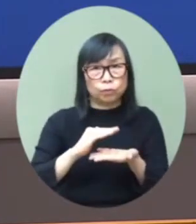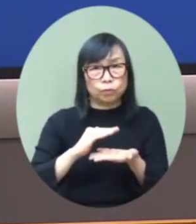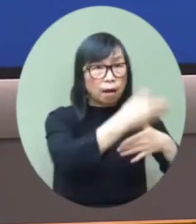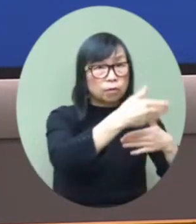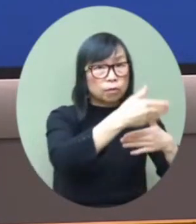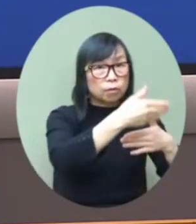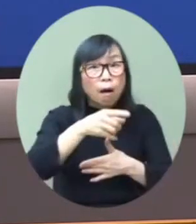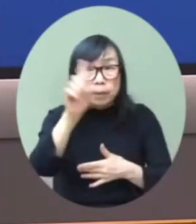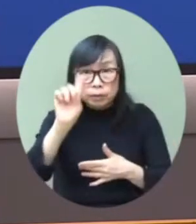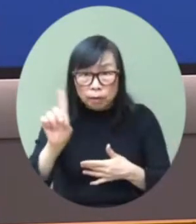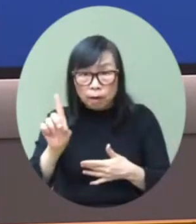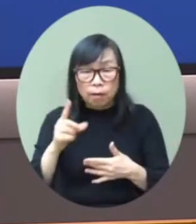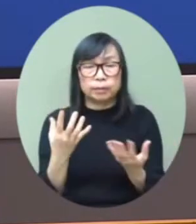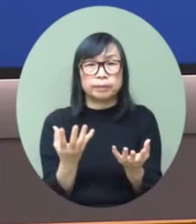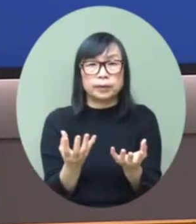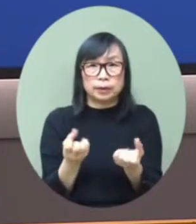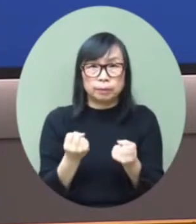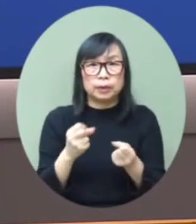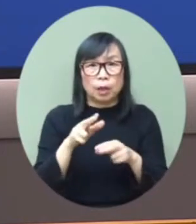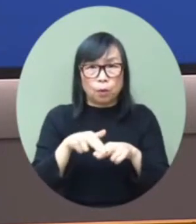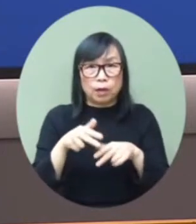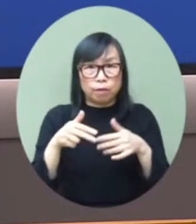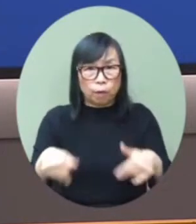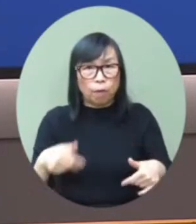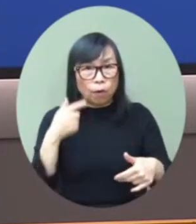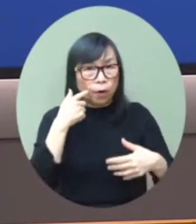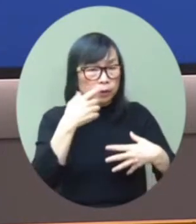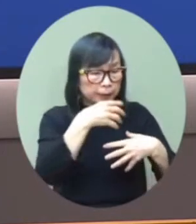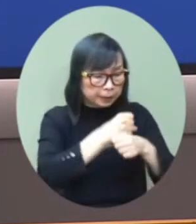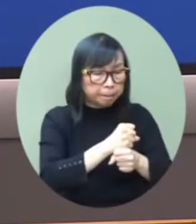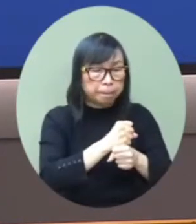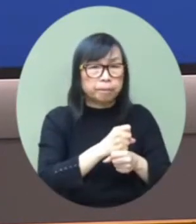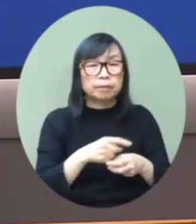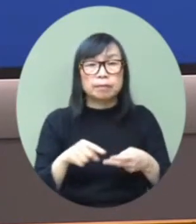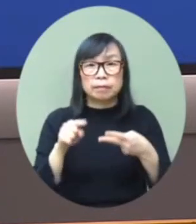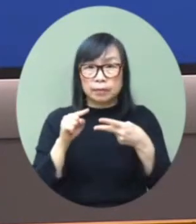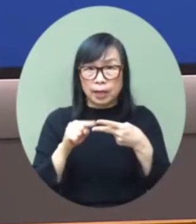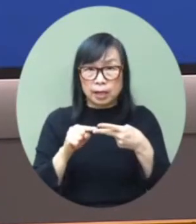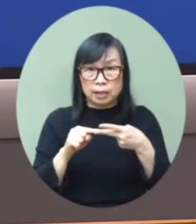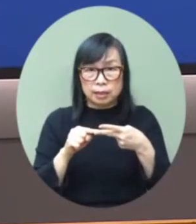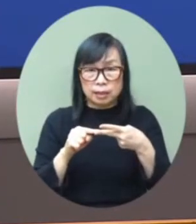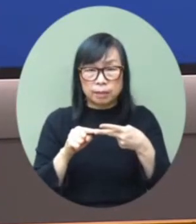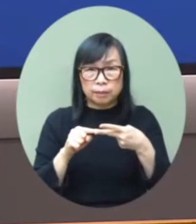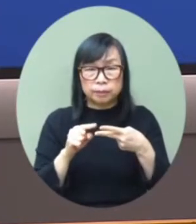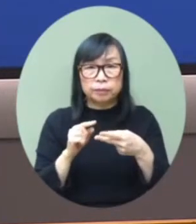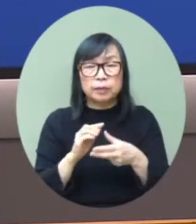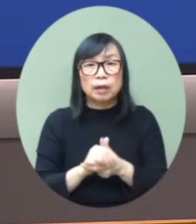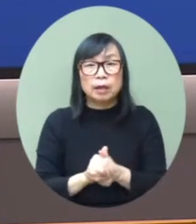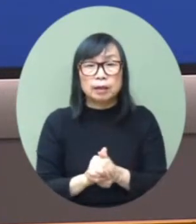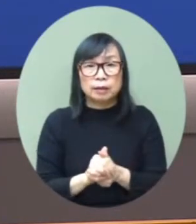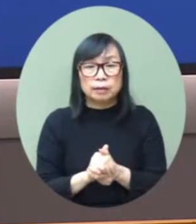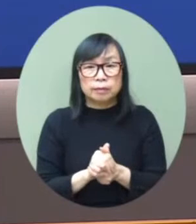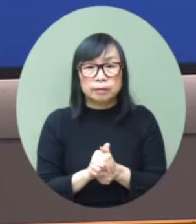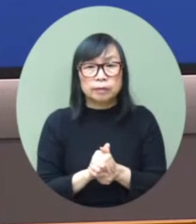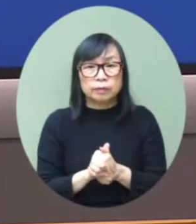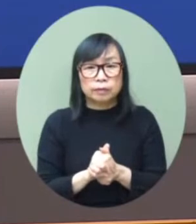RTD. There will be a map specifying the actual area under the operation.